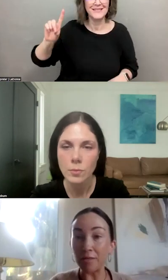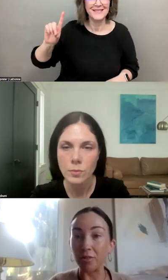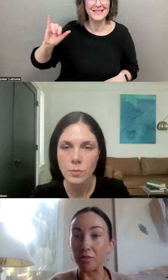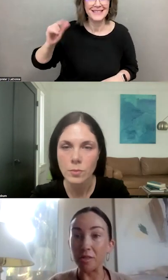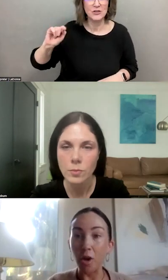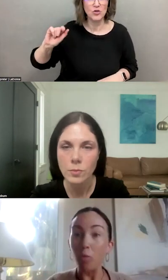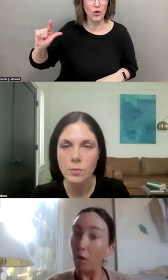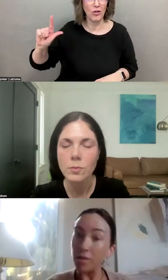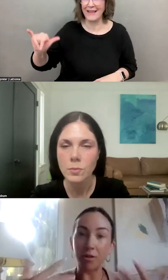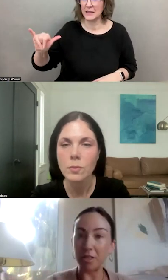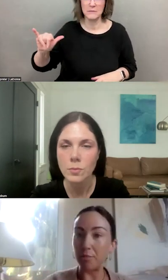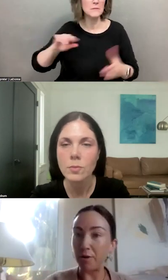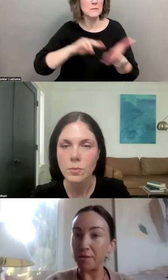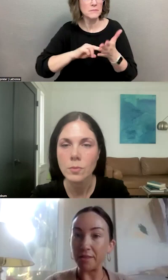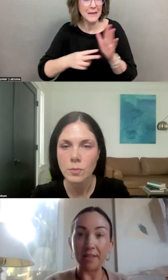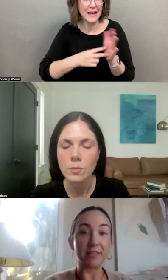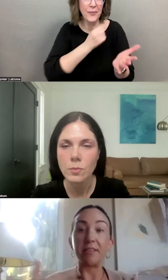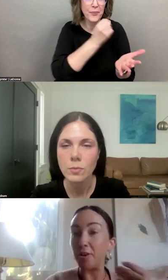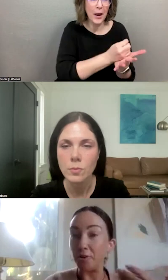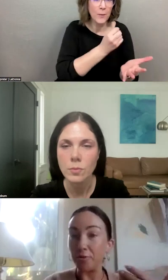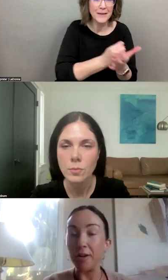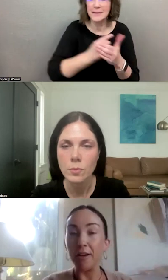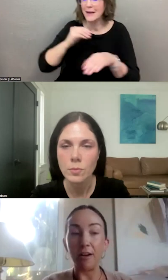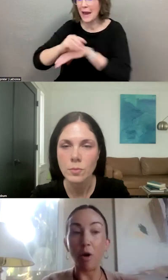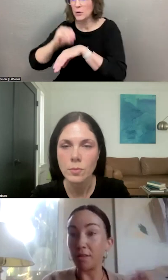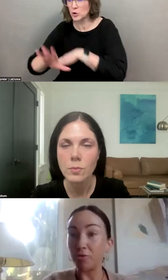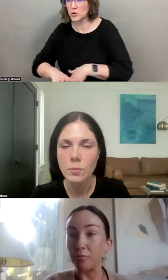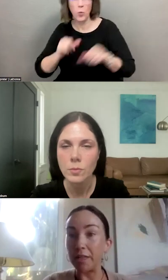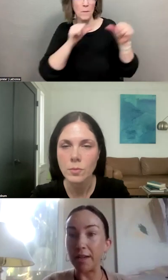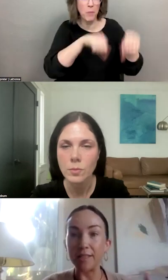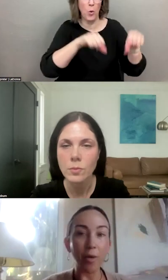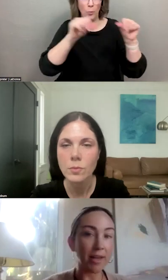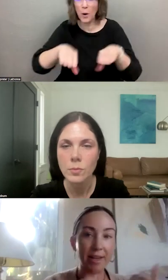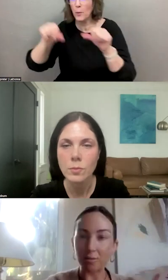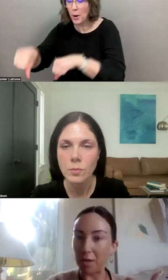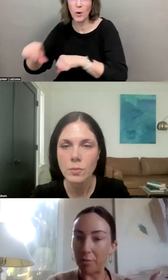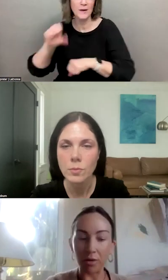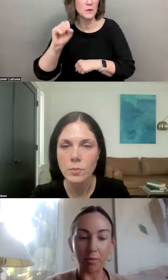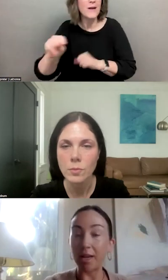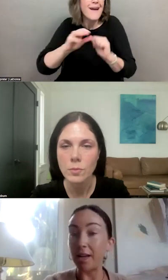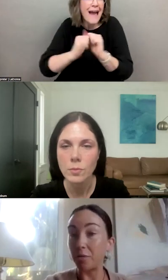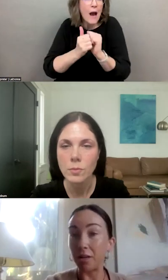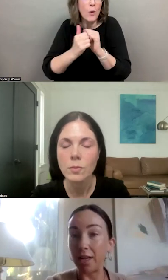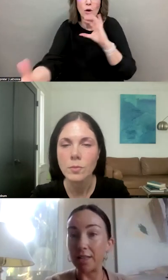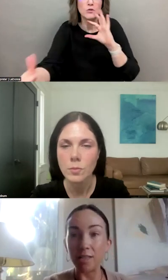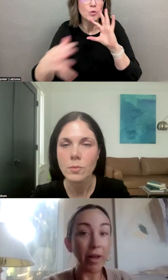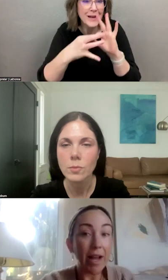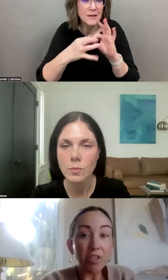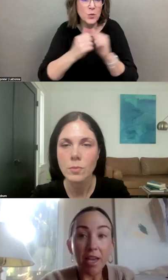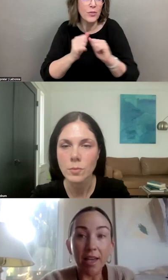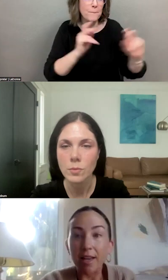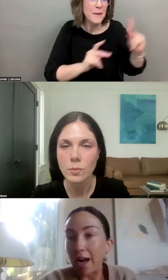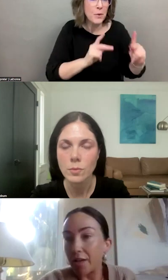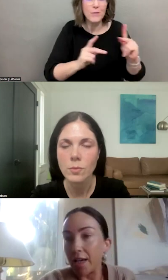and counselors were also starting to post things that they knew on social media as a way to connect with people, as a way to connect with clients, as a way